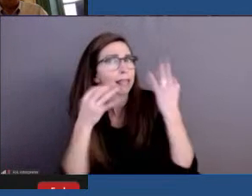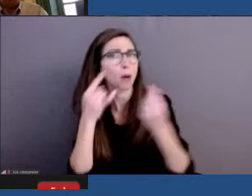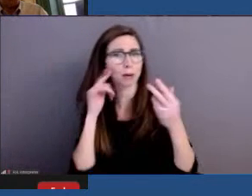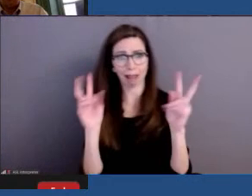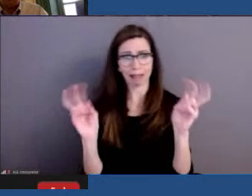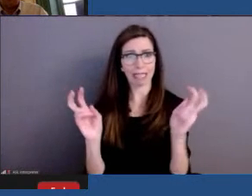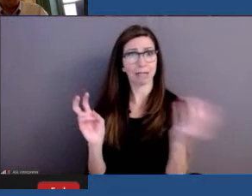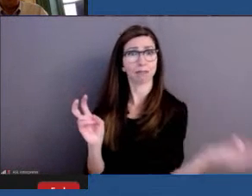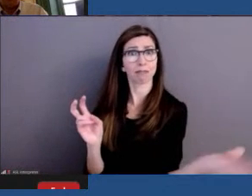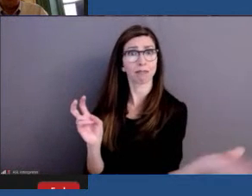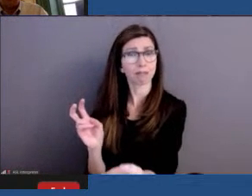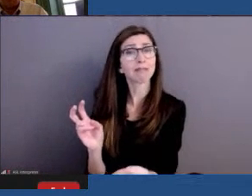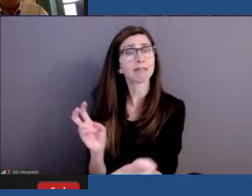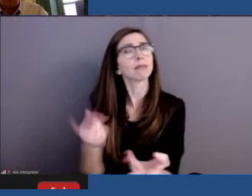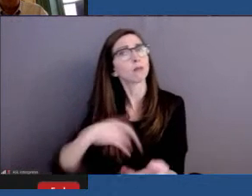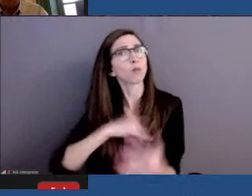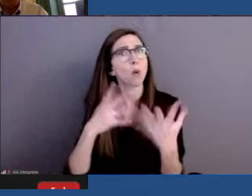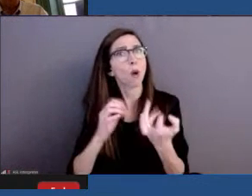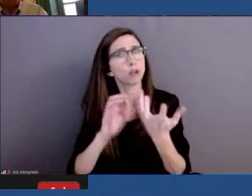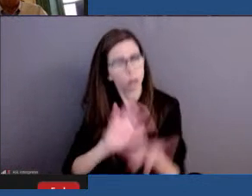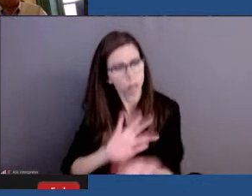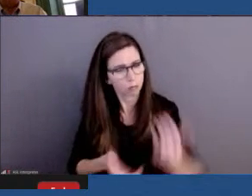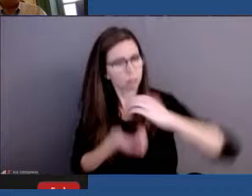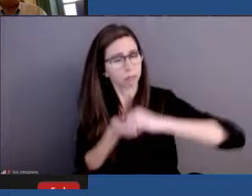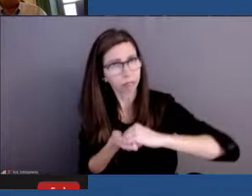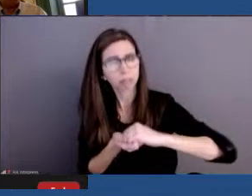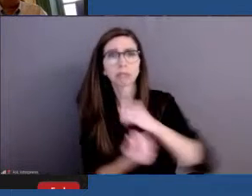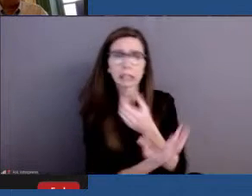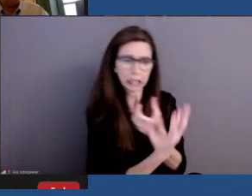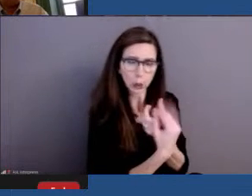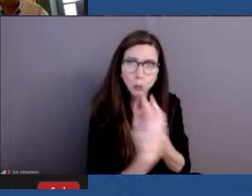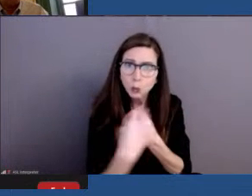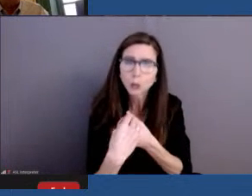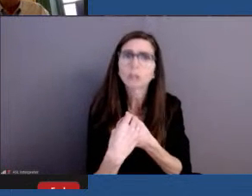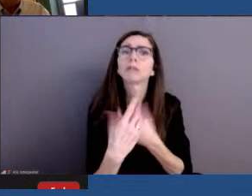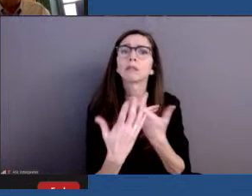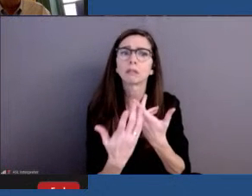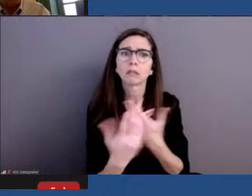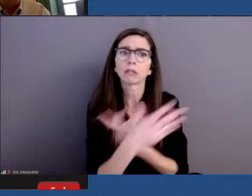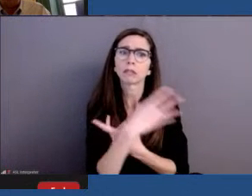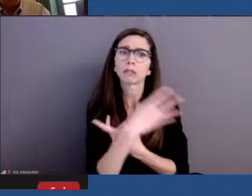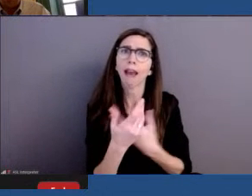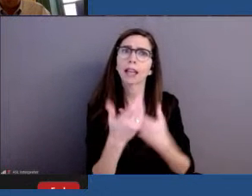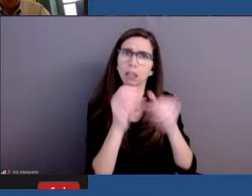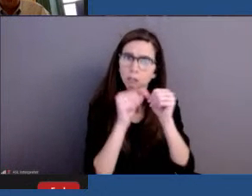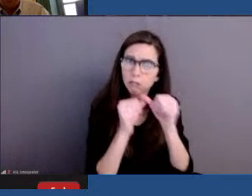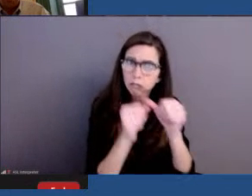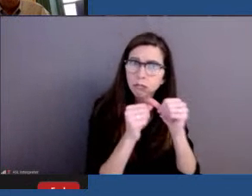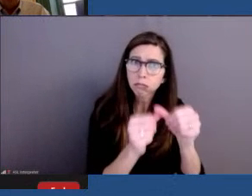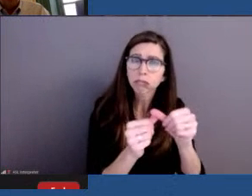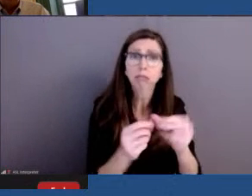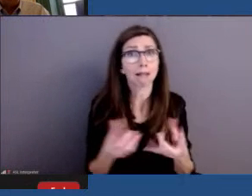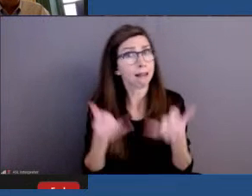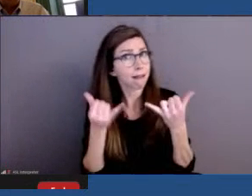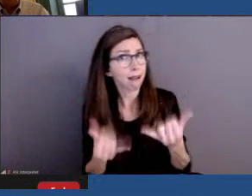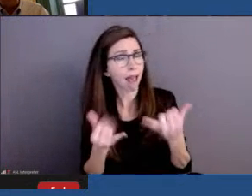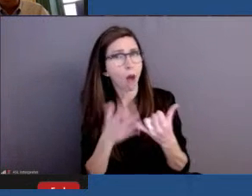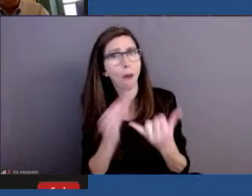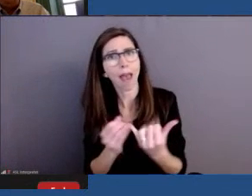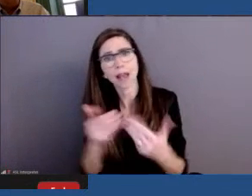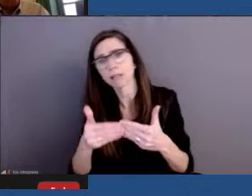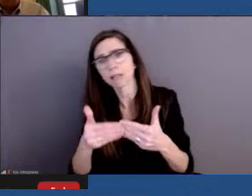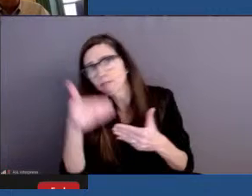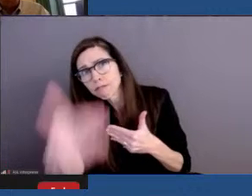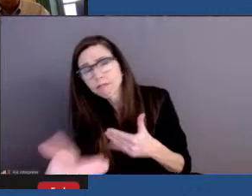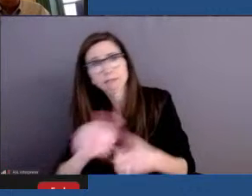Disabilities, which is building a disability inclusive, accessible, and sustainable post-COVID-19 environment. Both these themes